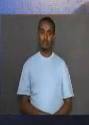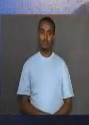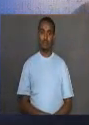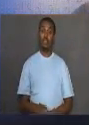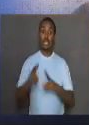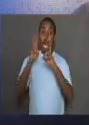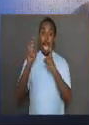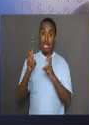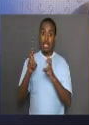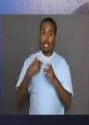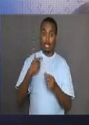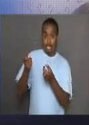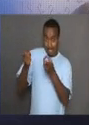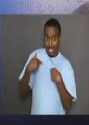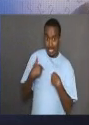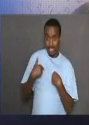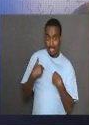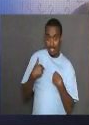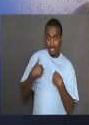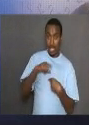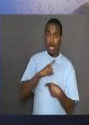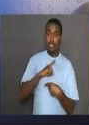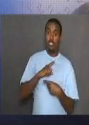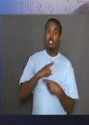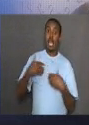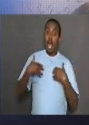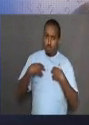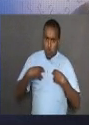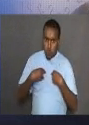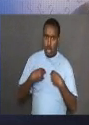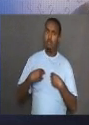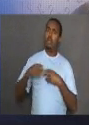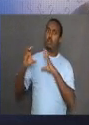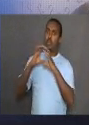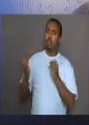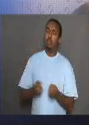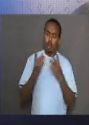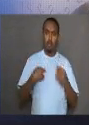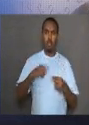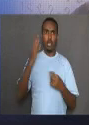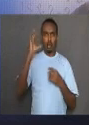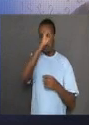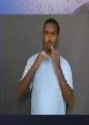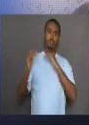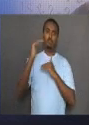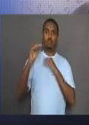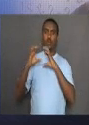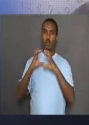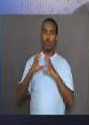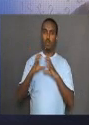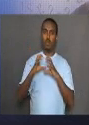The article tells us that animals communicate in many more ways than we realize,